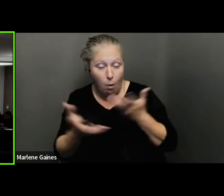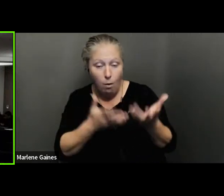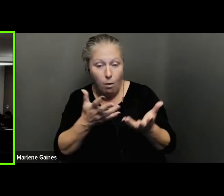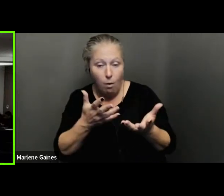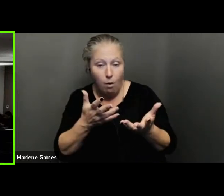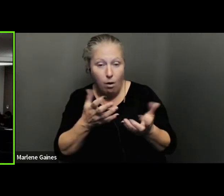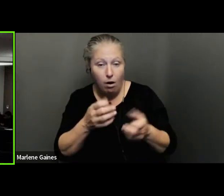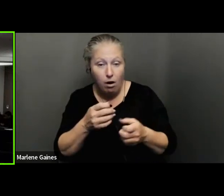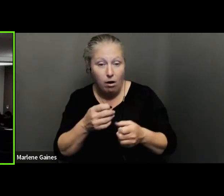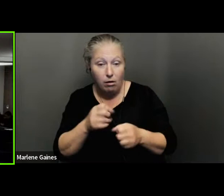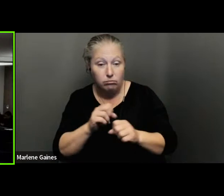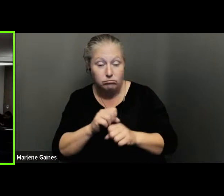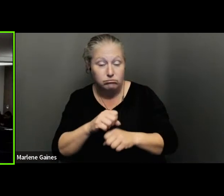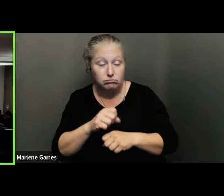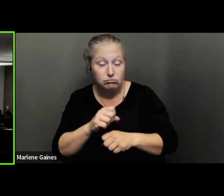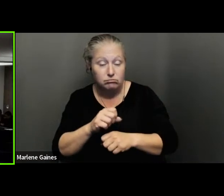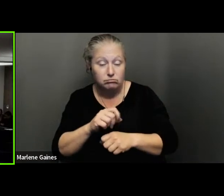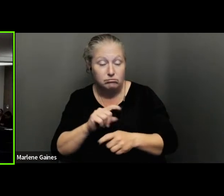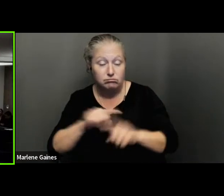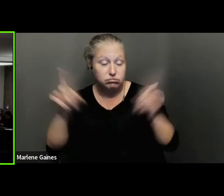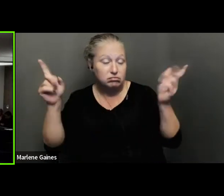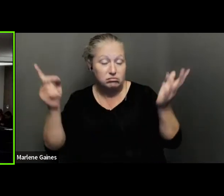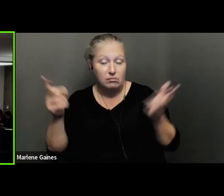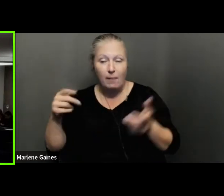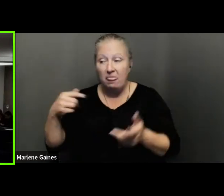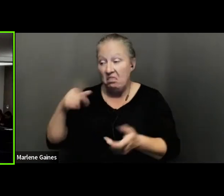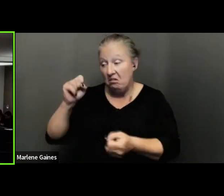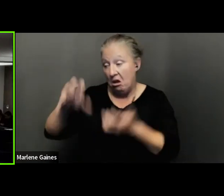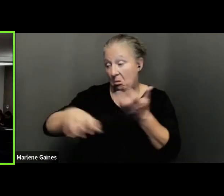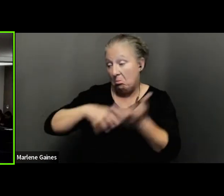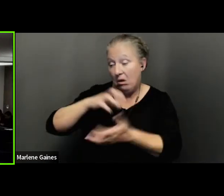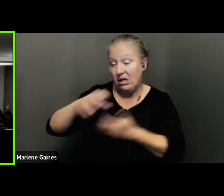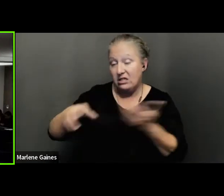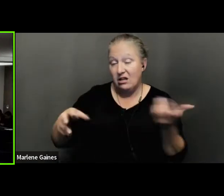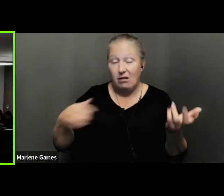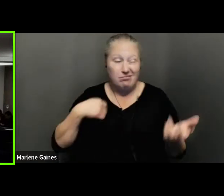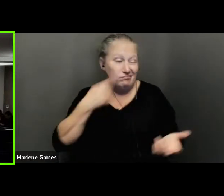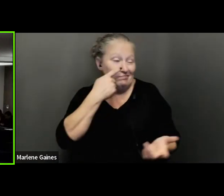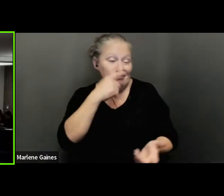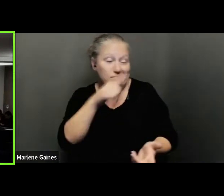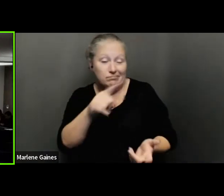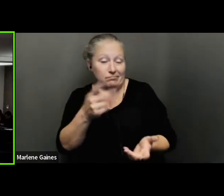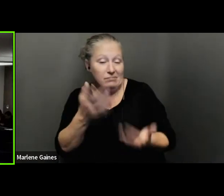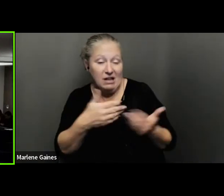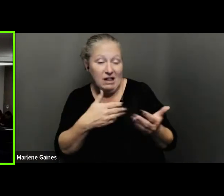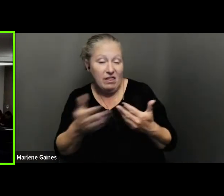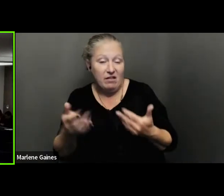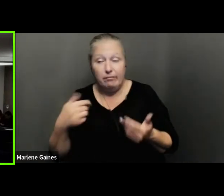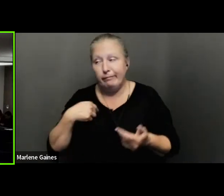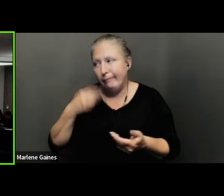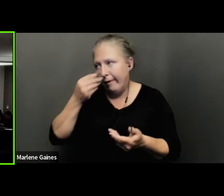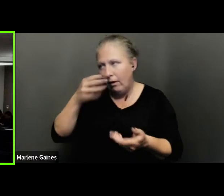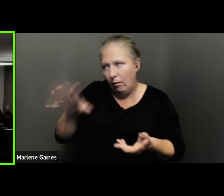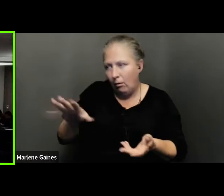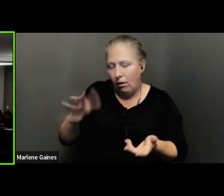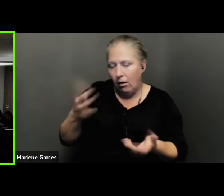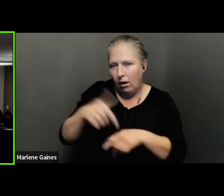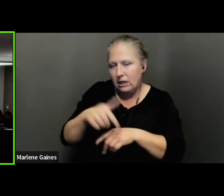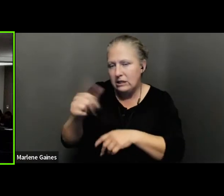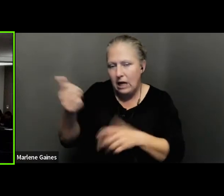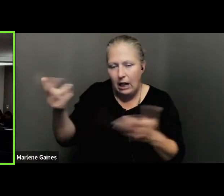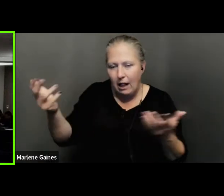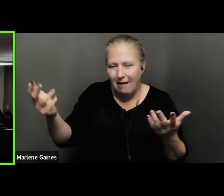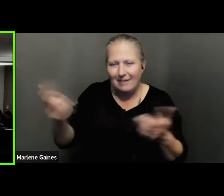just kind of blow it out of the water? We can mix it up too. I'm totally fine with either. I don't care. It's 10 o'clock. Does